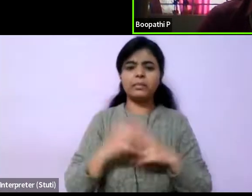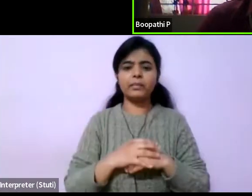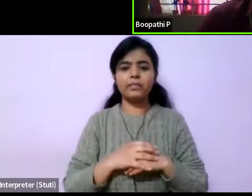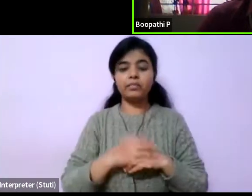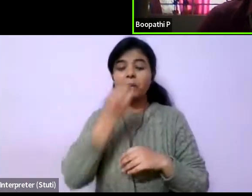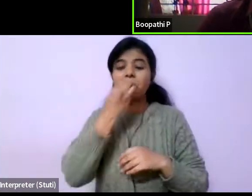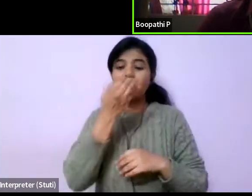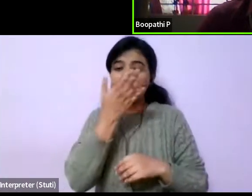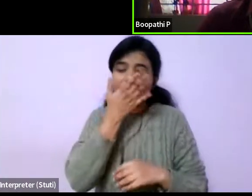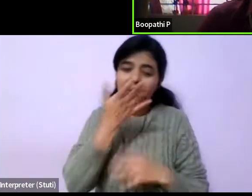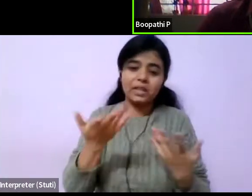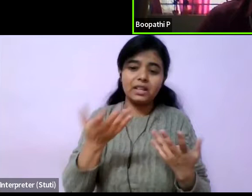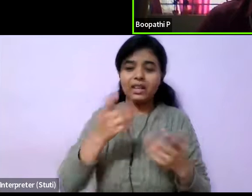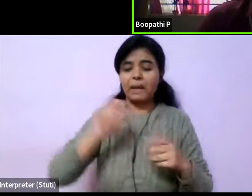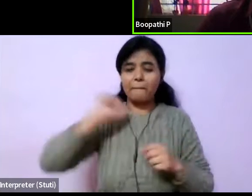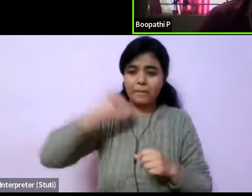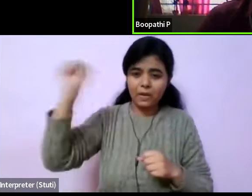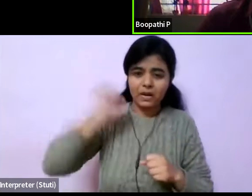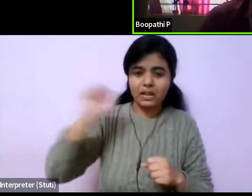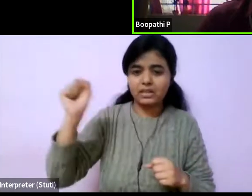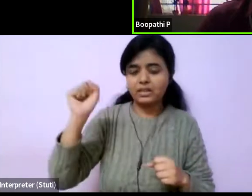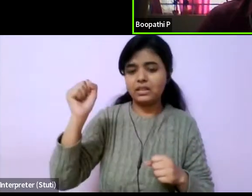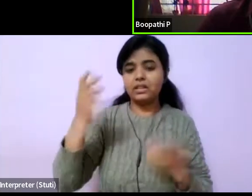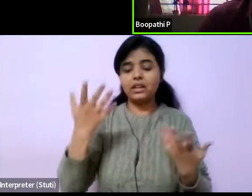hunger strike or,